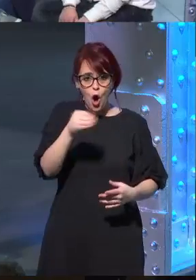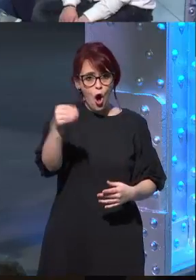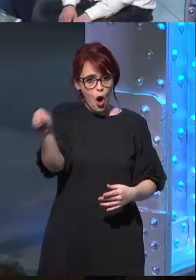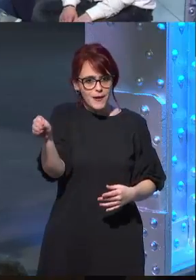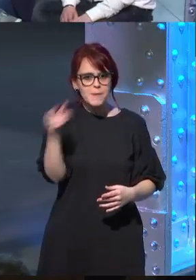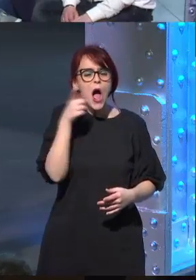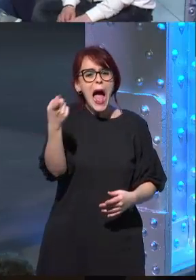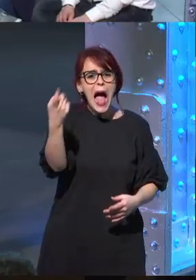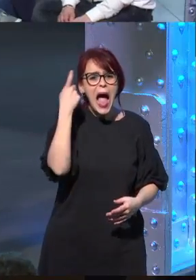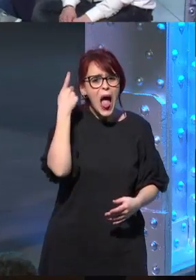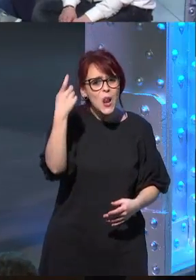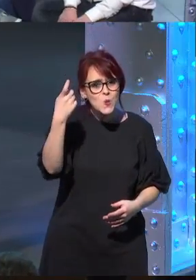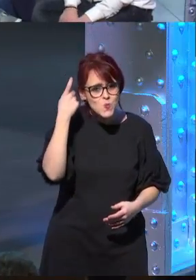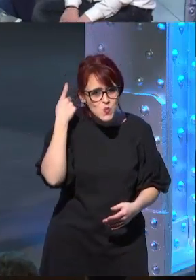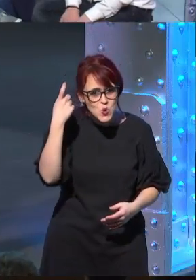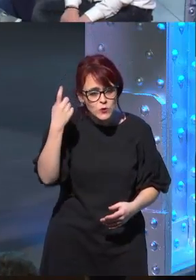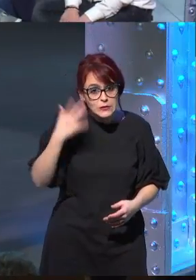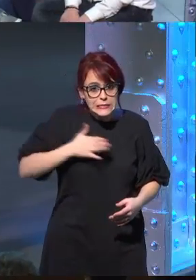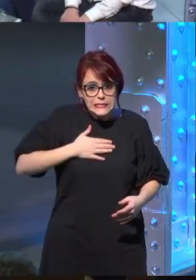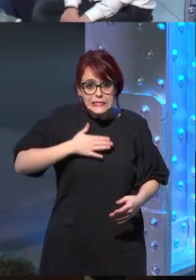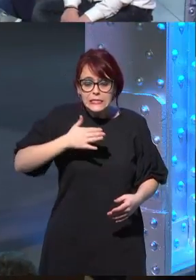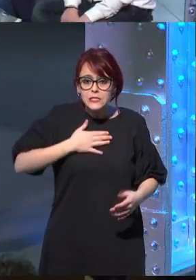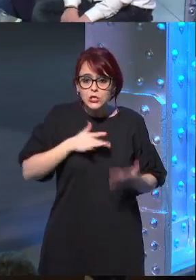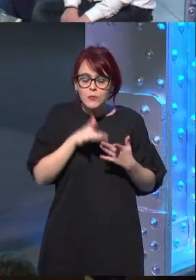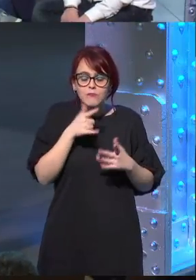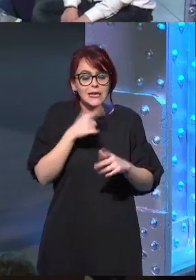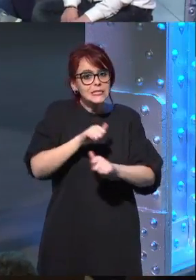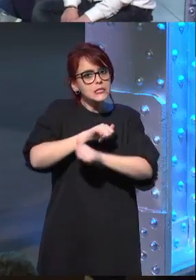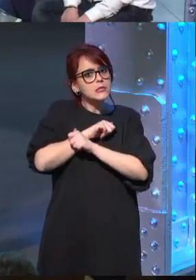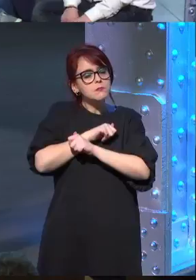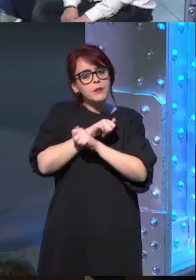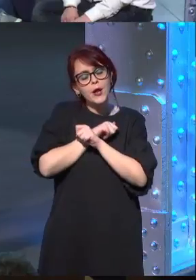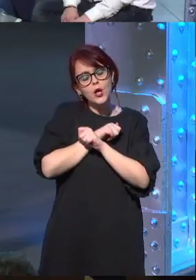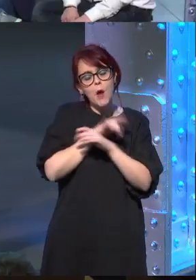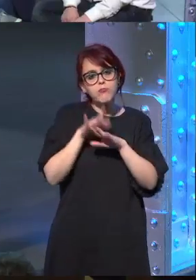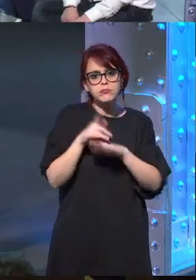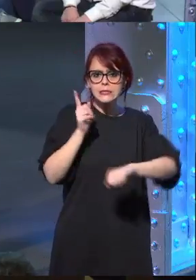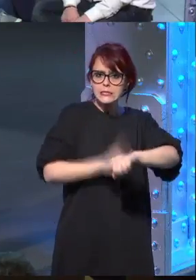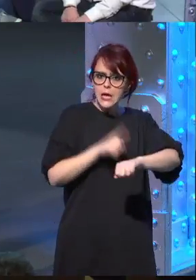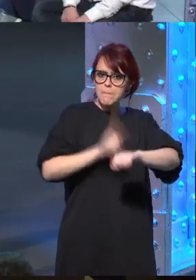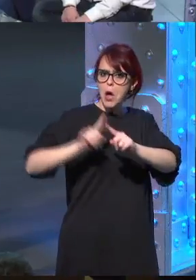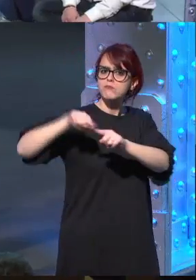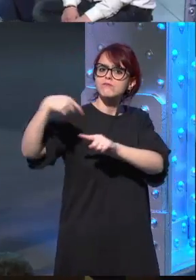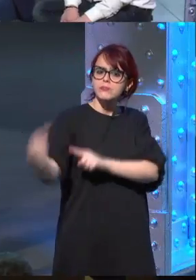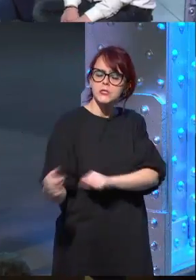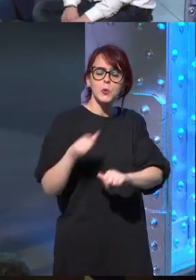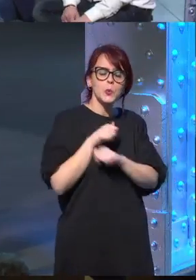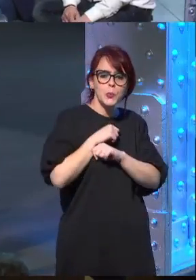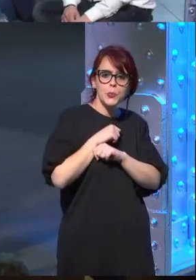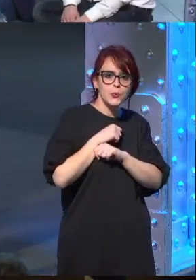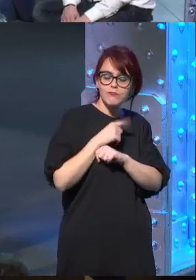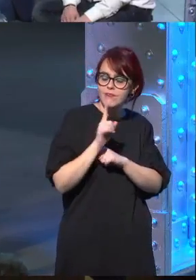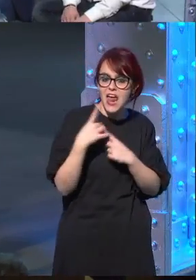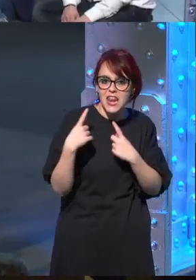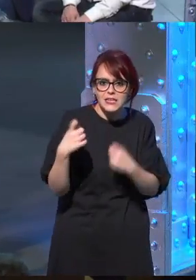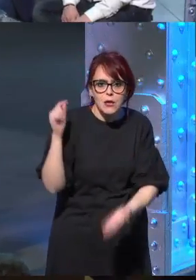is immediate, and you can see it in the new generations. Not because I don't see this in my children, but in my